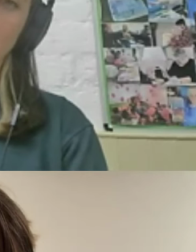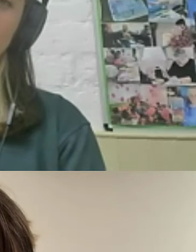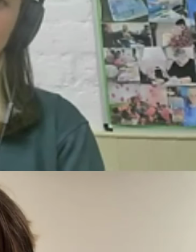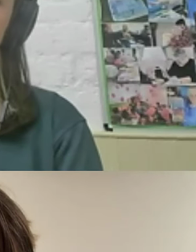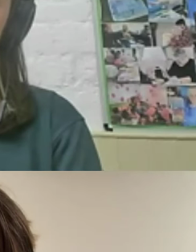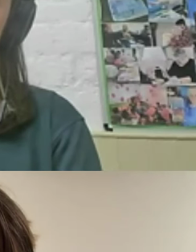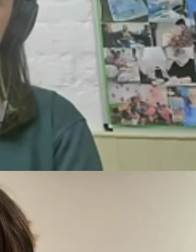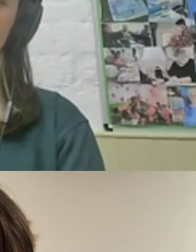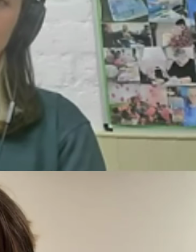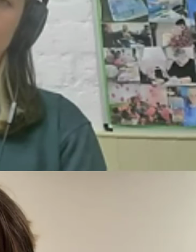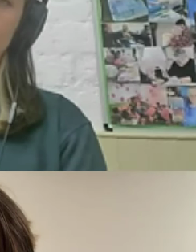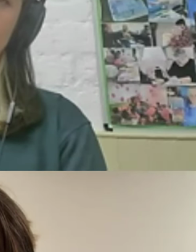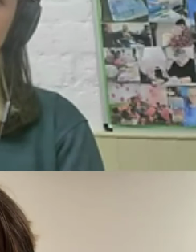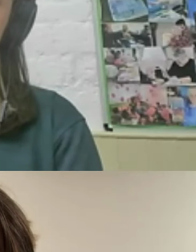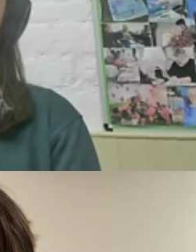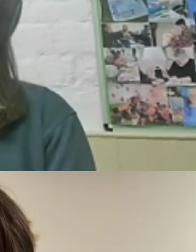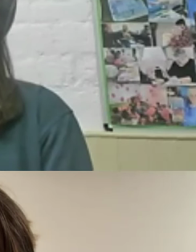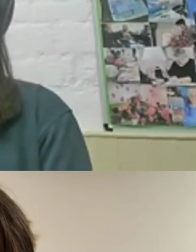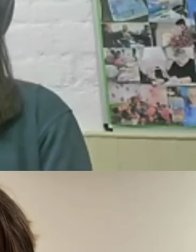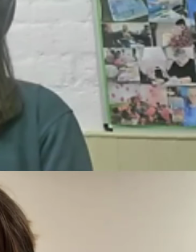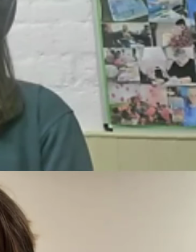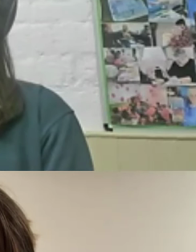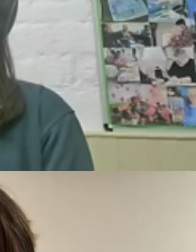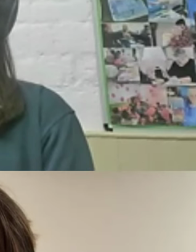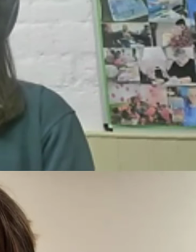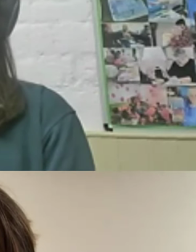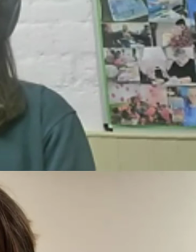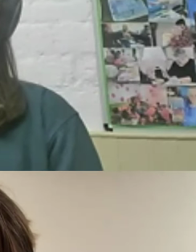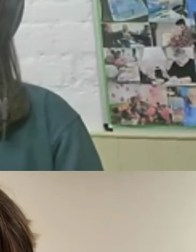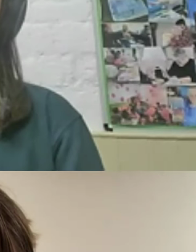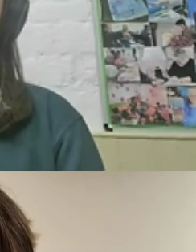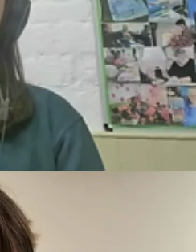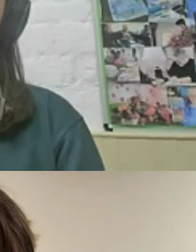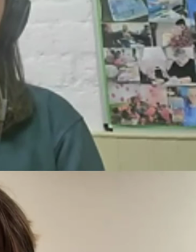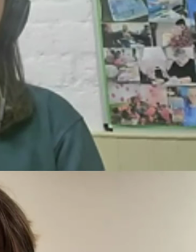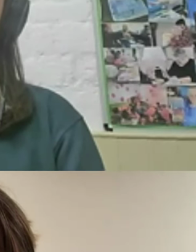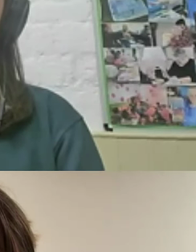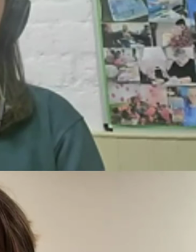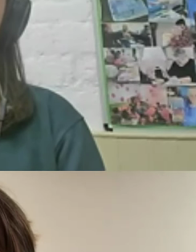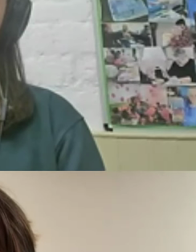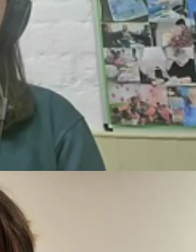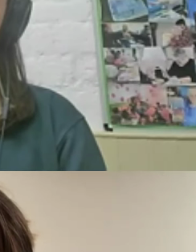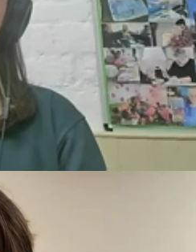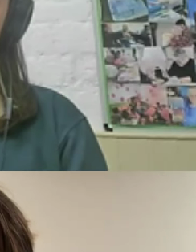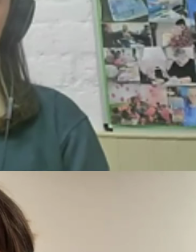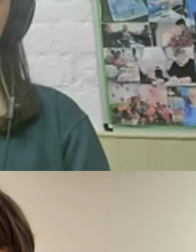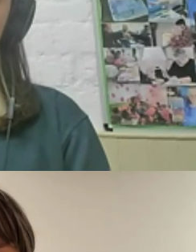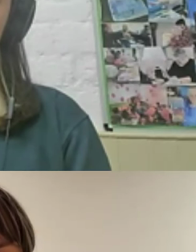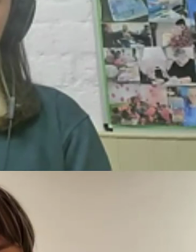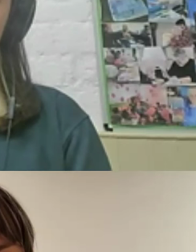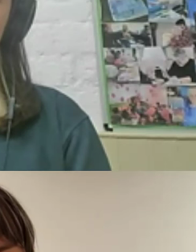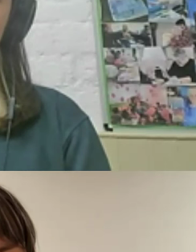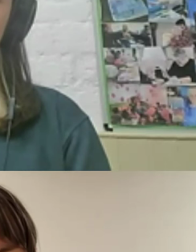to share? There is no pressure. You are more than welcome to pop anything into the chat for those of you that might